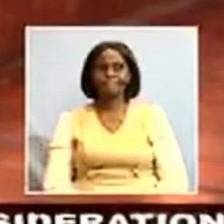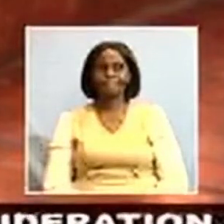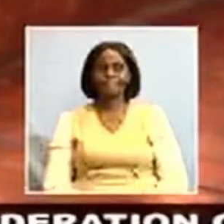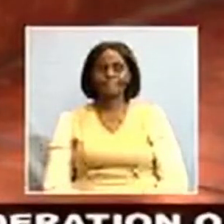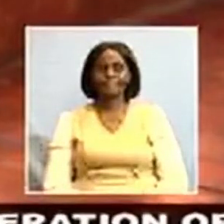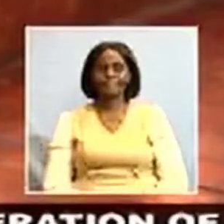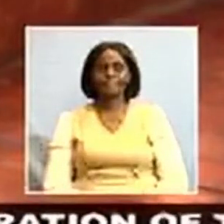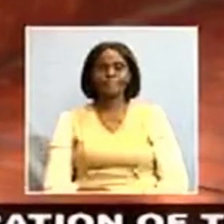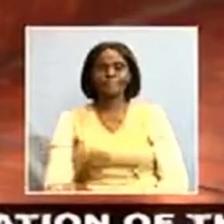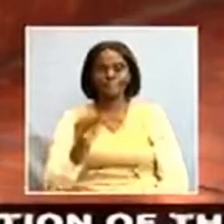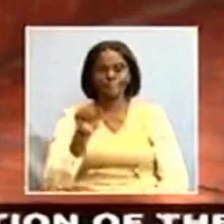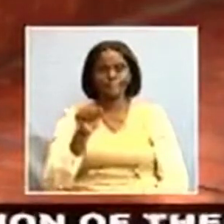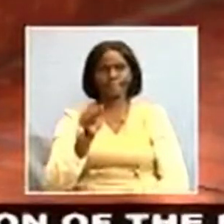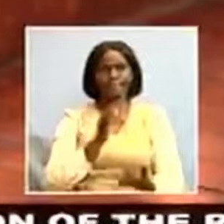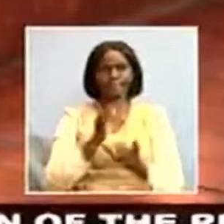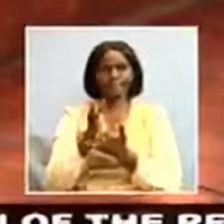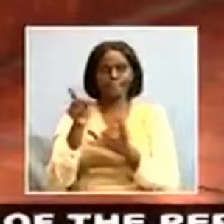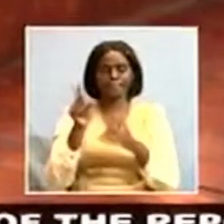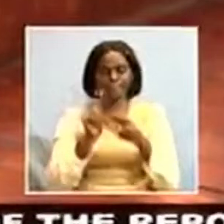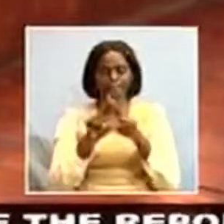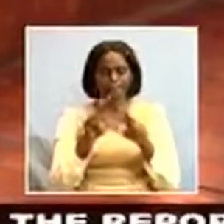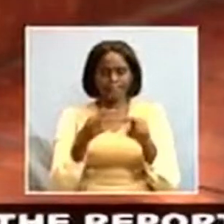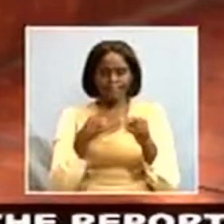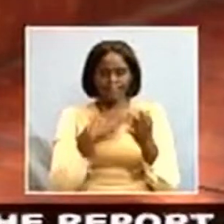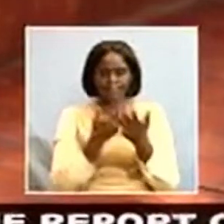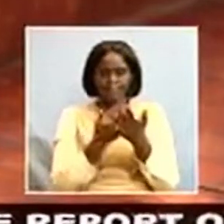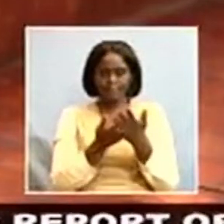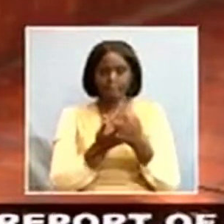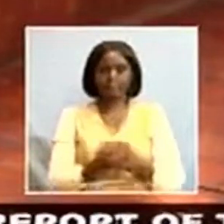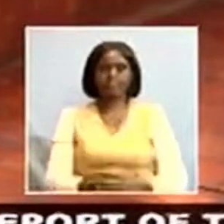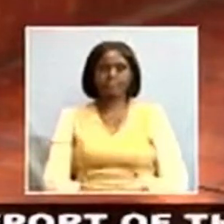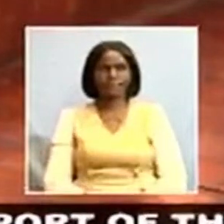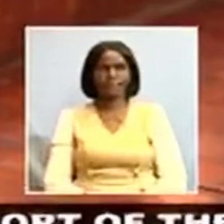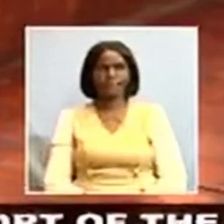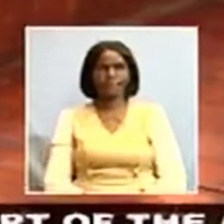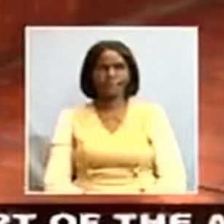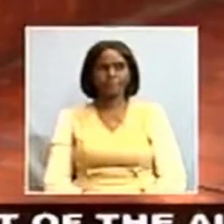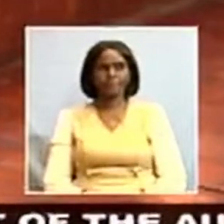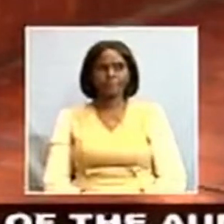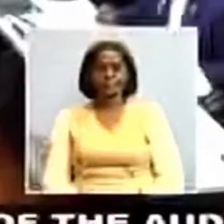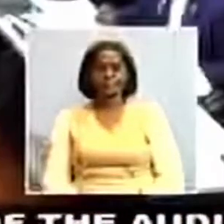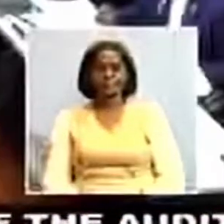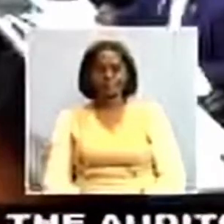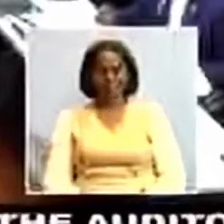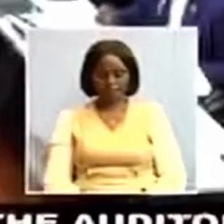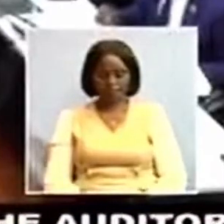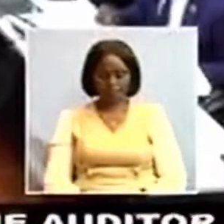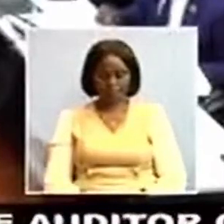Okay, through you, Chair. Yes, please. The